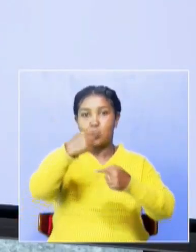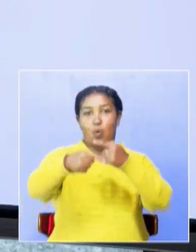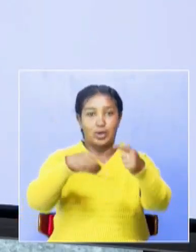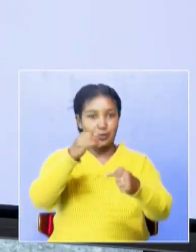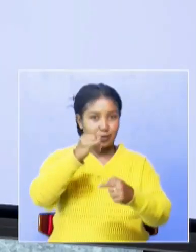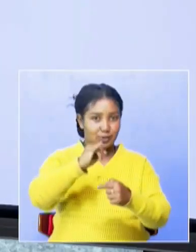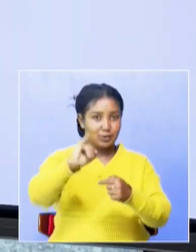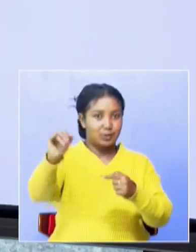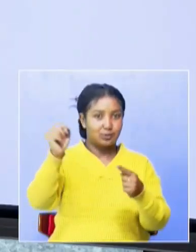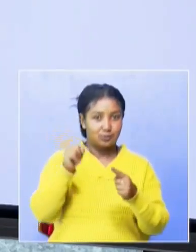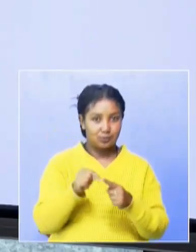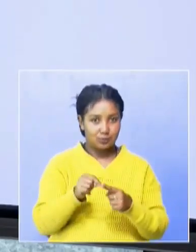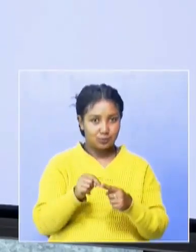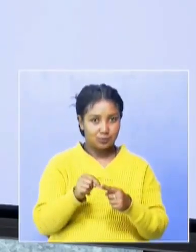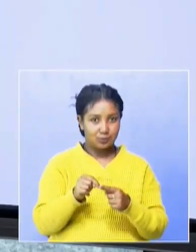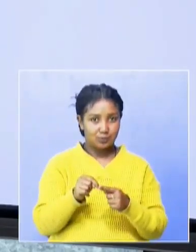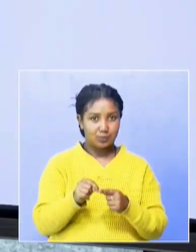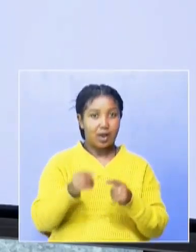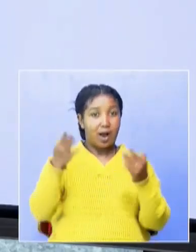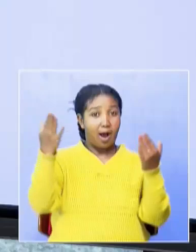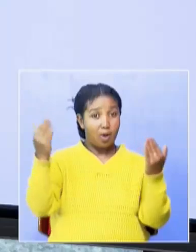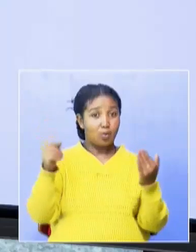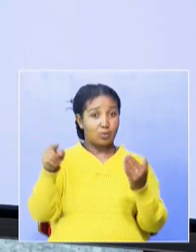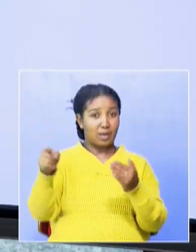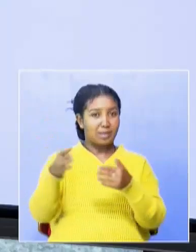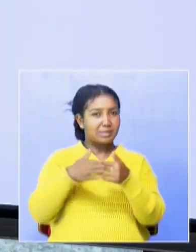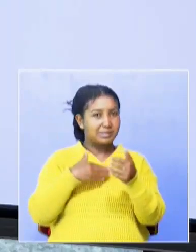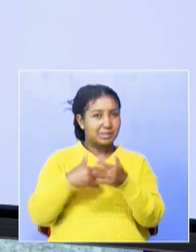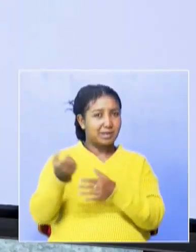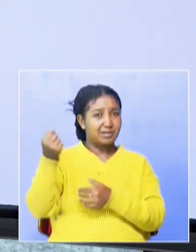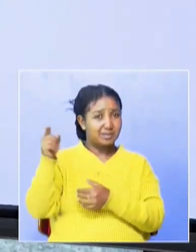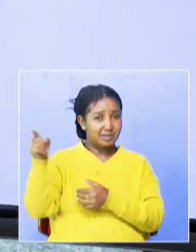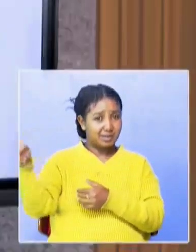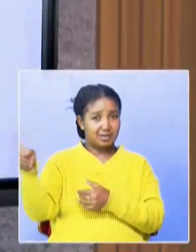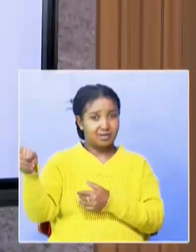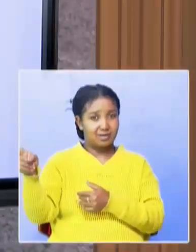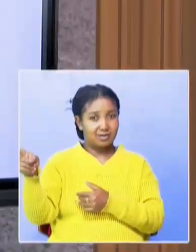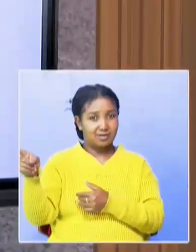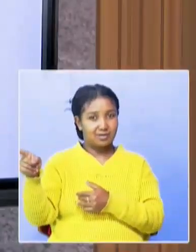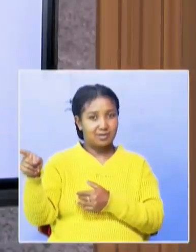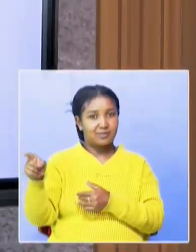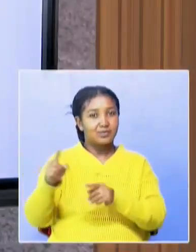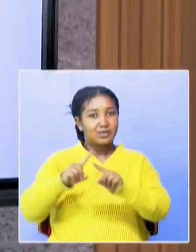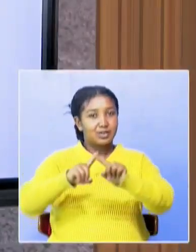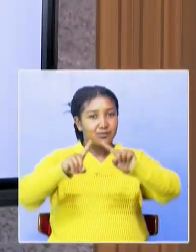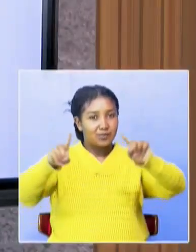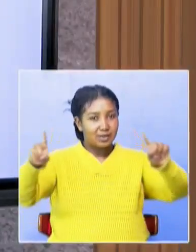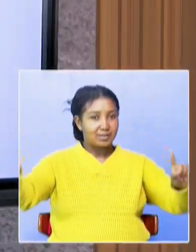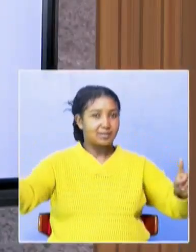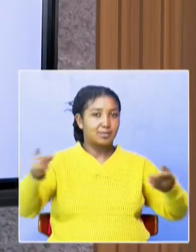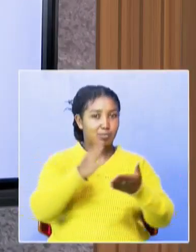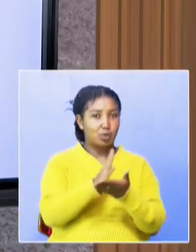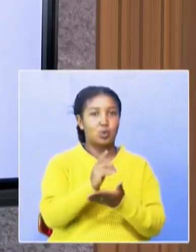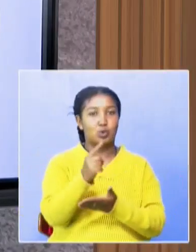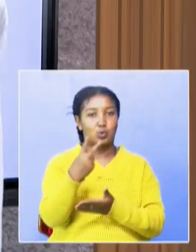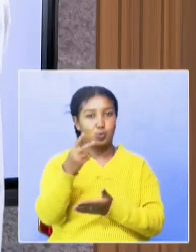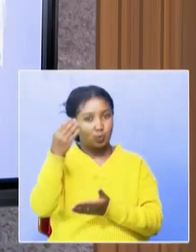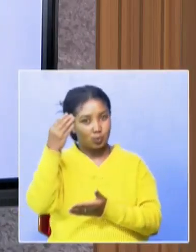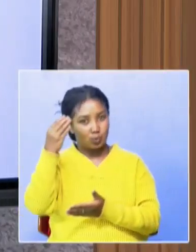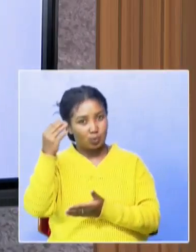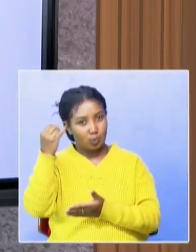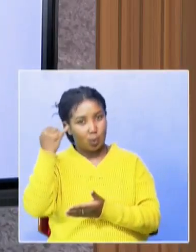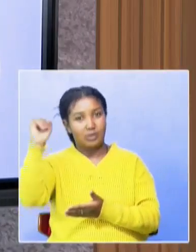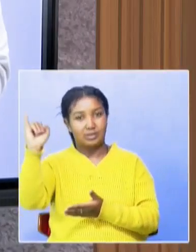to. I hope you can easily understand the difference between this concept and